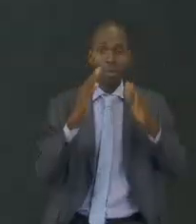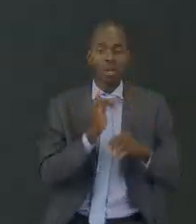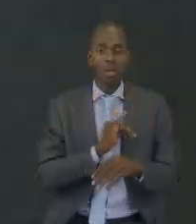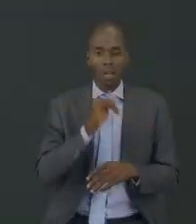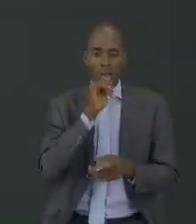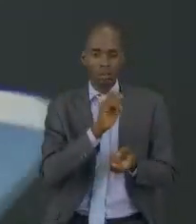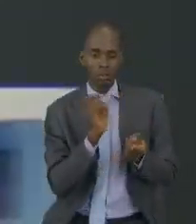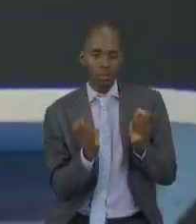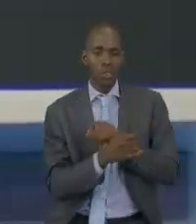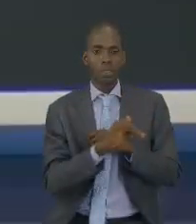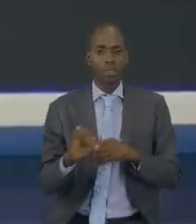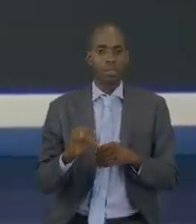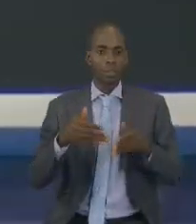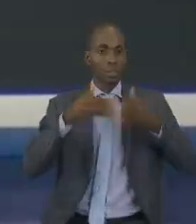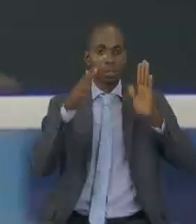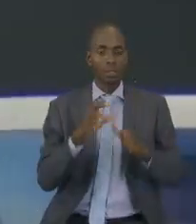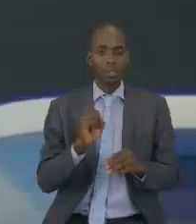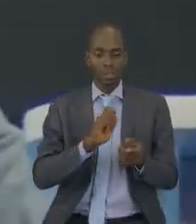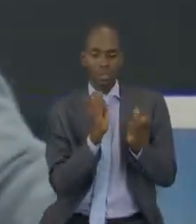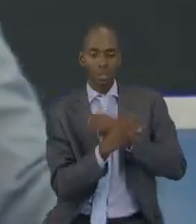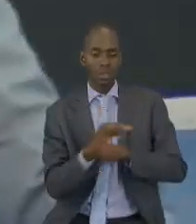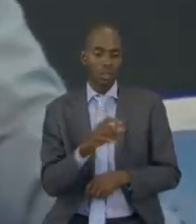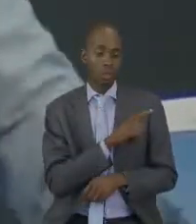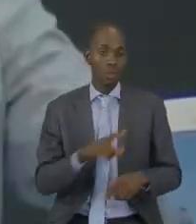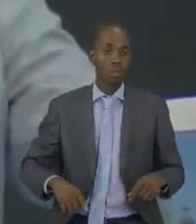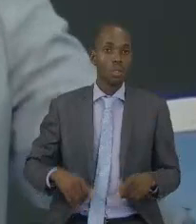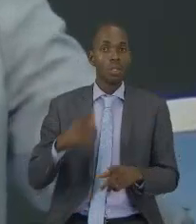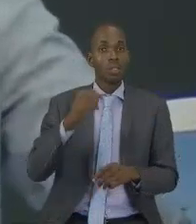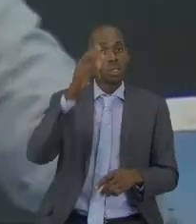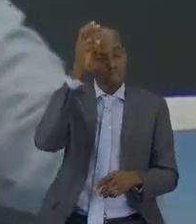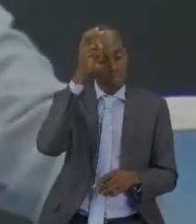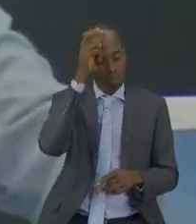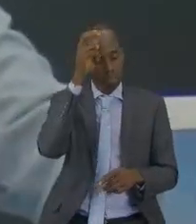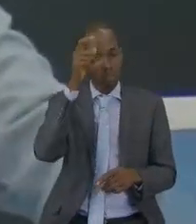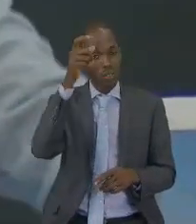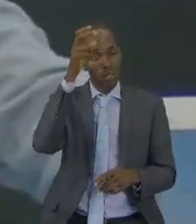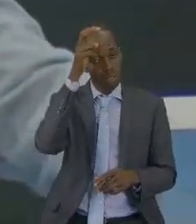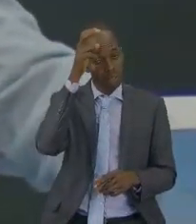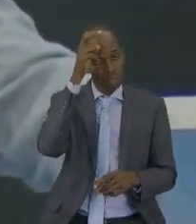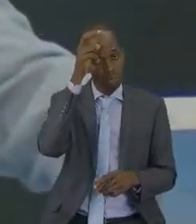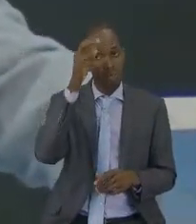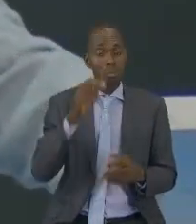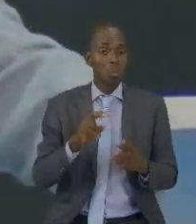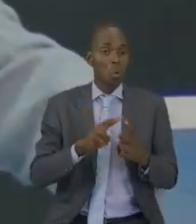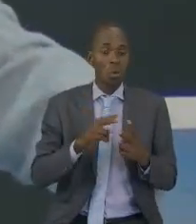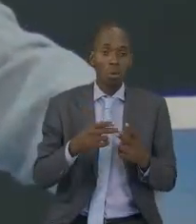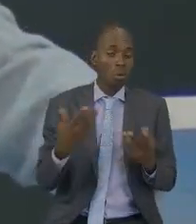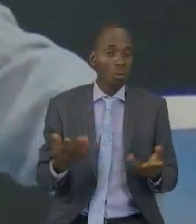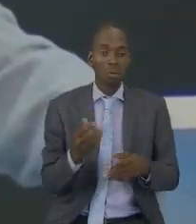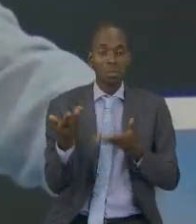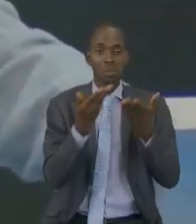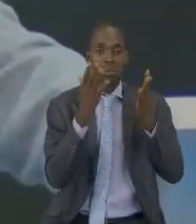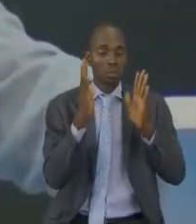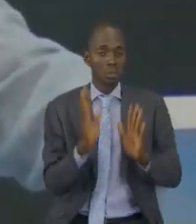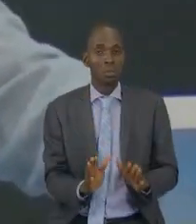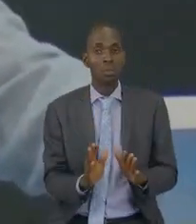changing masters. I'm changing laws. The devil, Satan, or his emissaries,